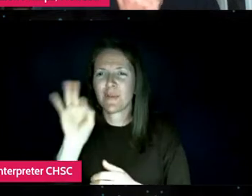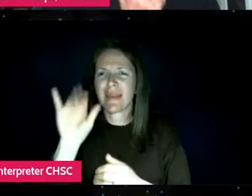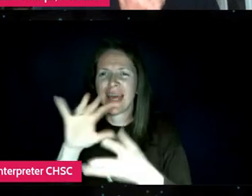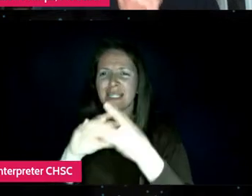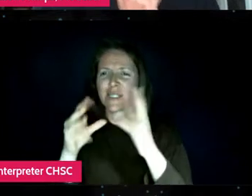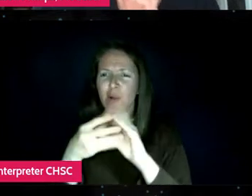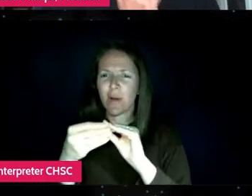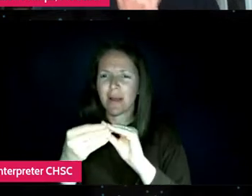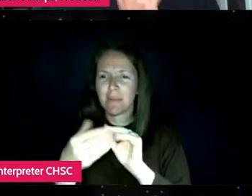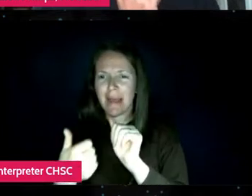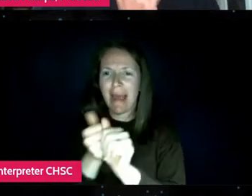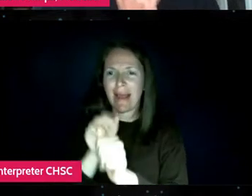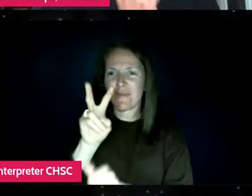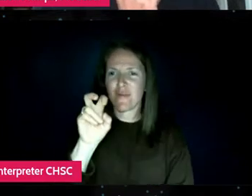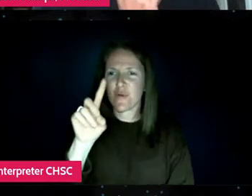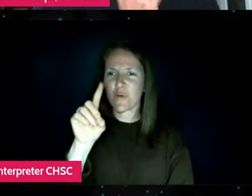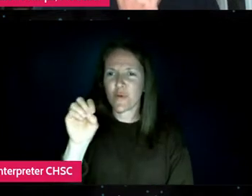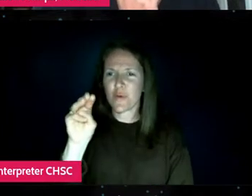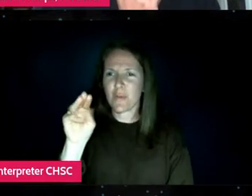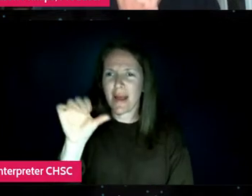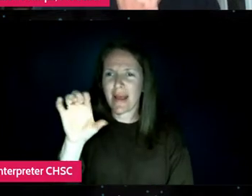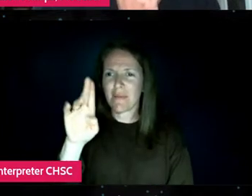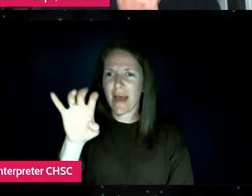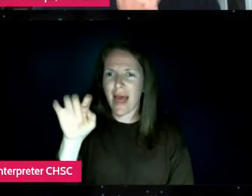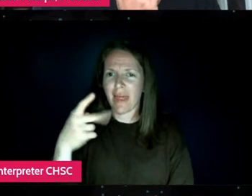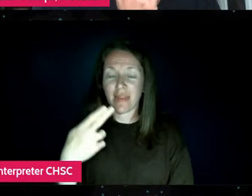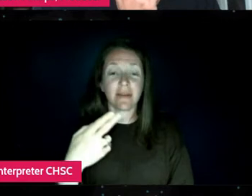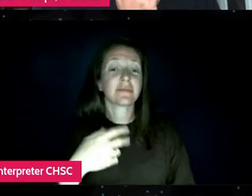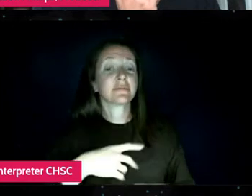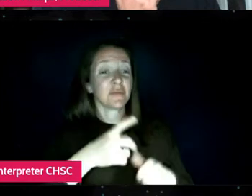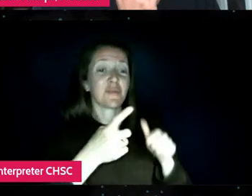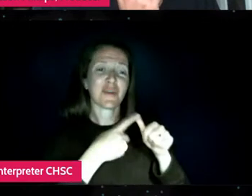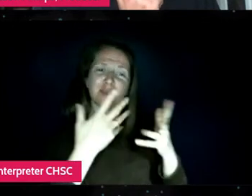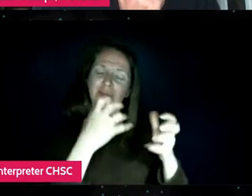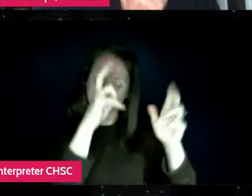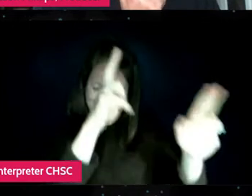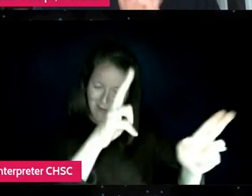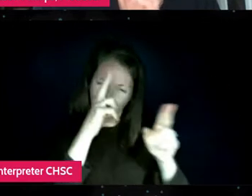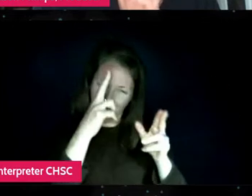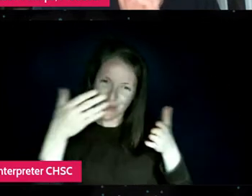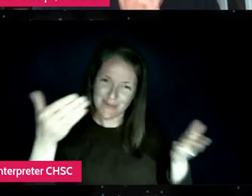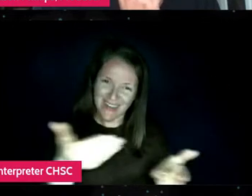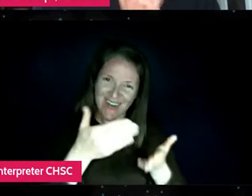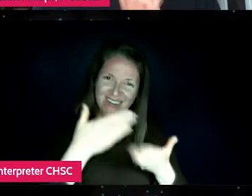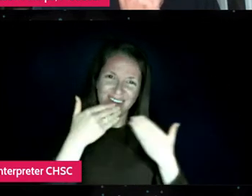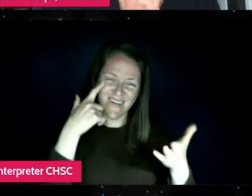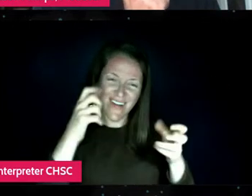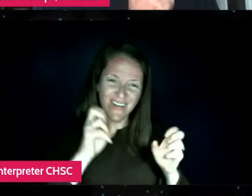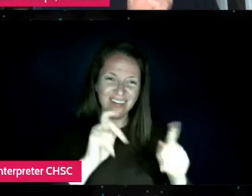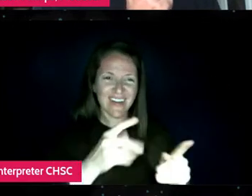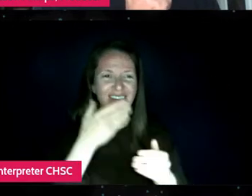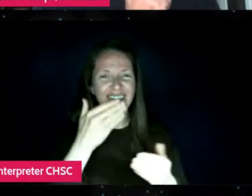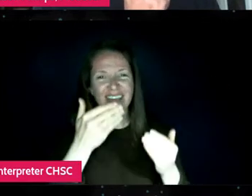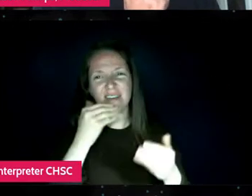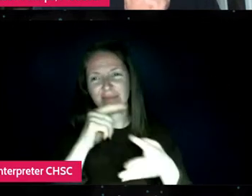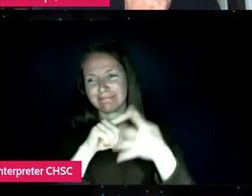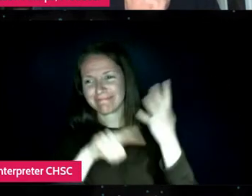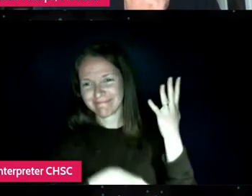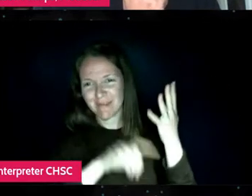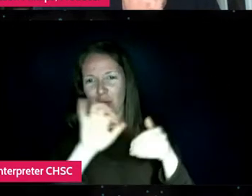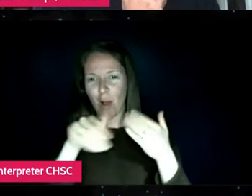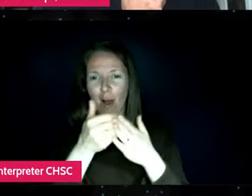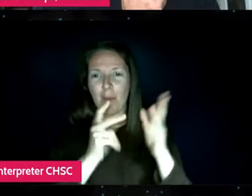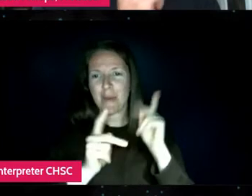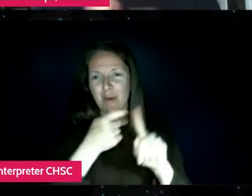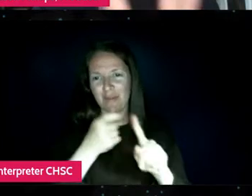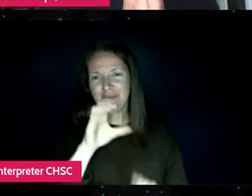VOODOO MACBETH? Right. First and foremost, just thanks for the opportunity, honored to be here. Thank you, Amy, Mallory, Kelsey, and Dee, all those that planned for